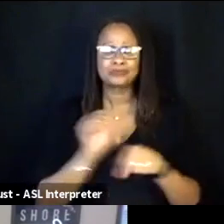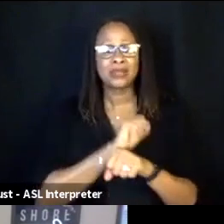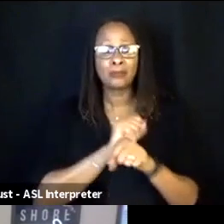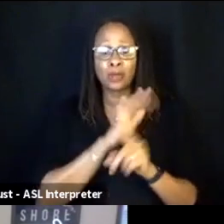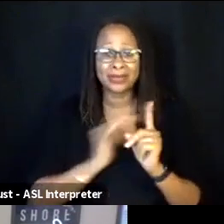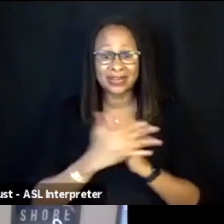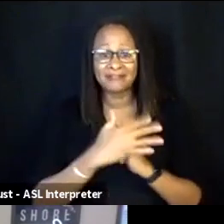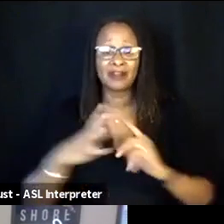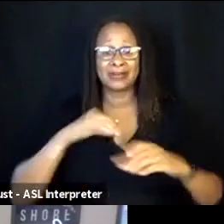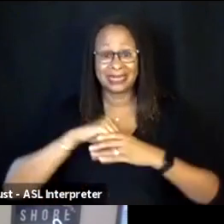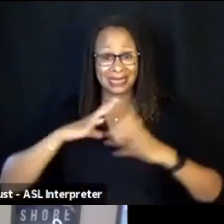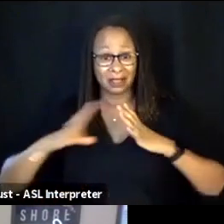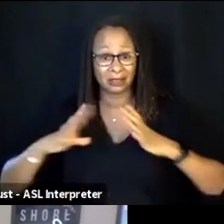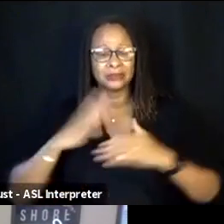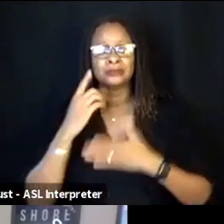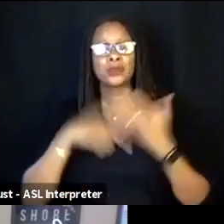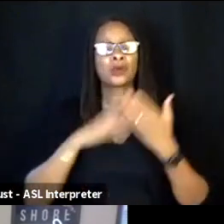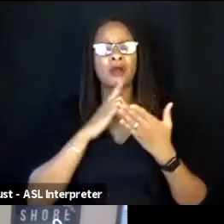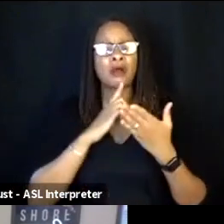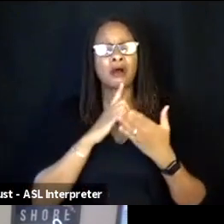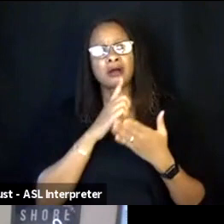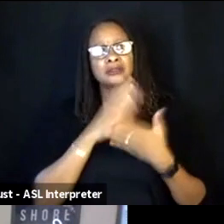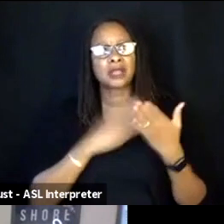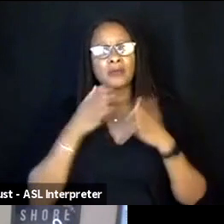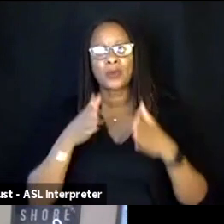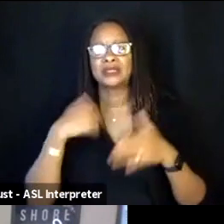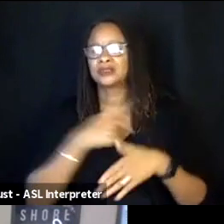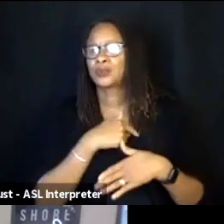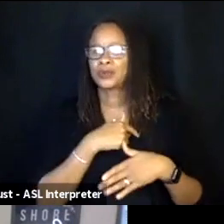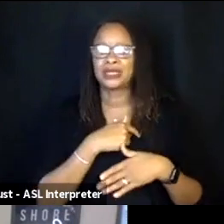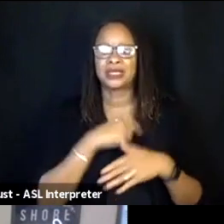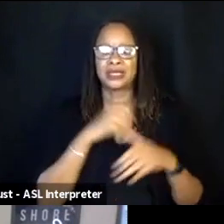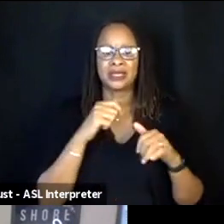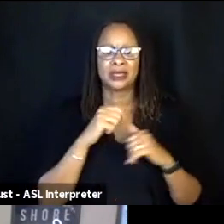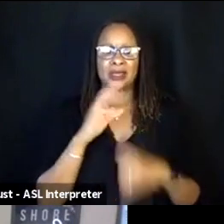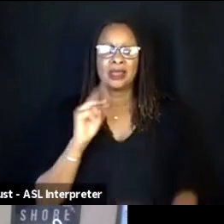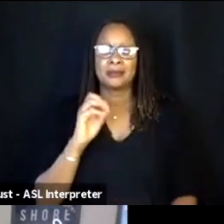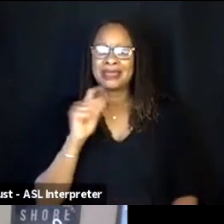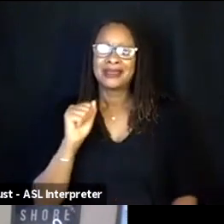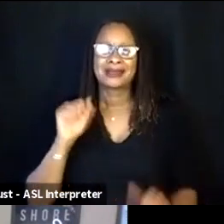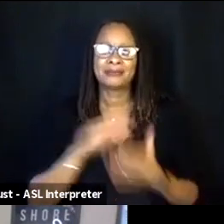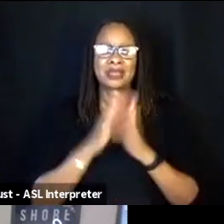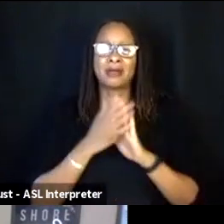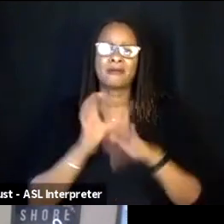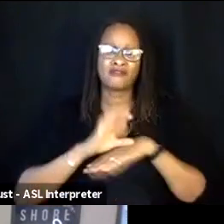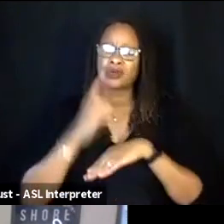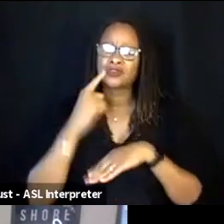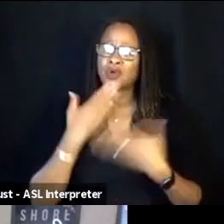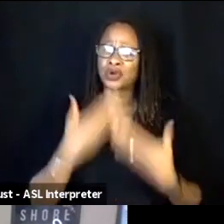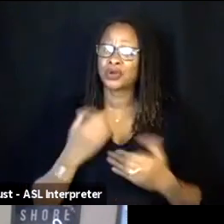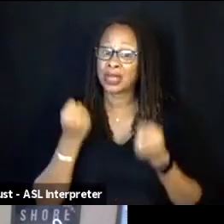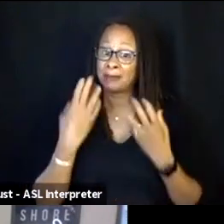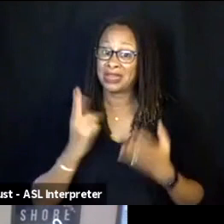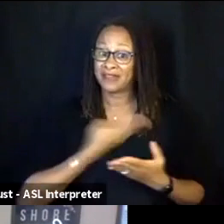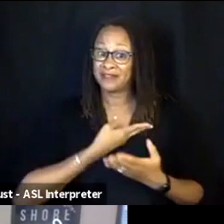in Hollywood. What are some ways in which media can be a force for good? I mean, a lot of us are here because we